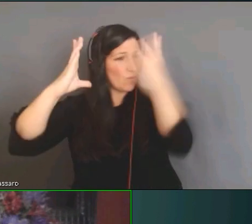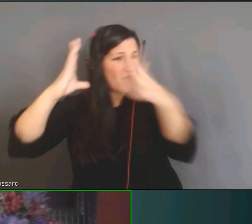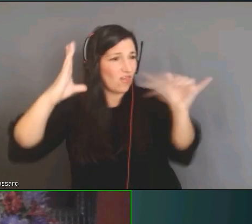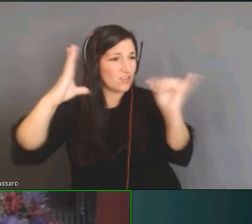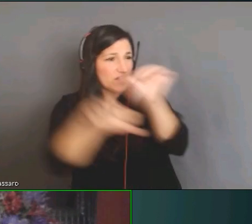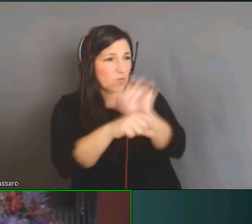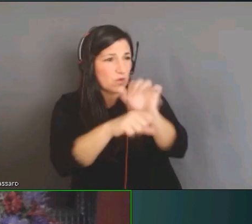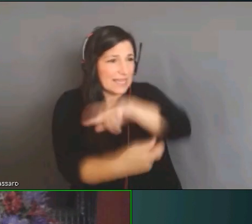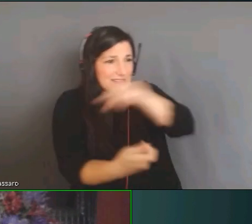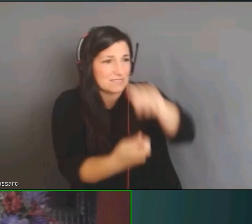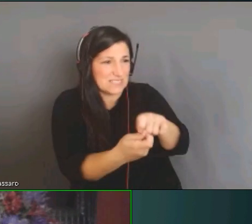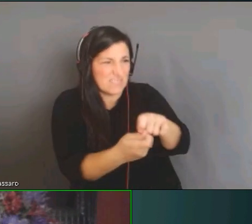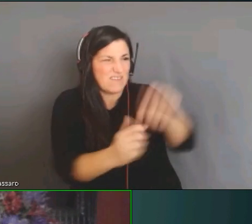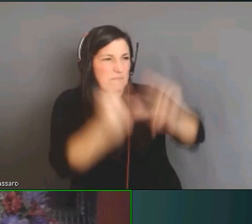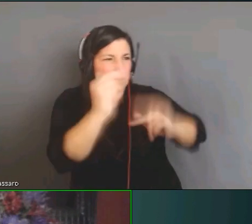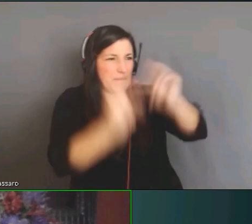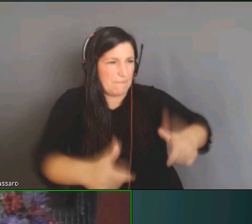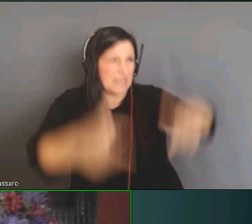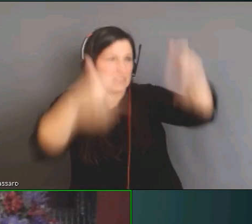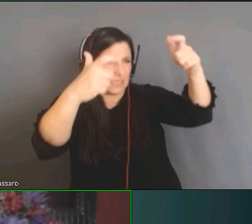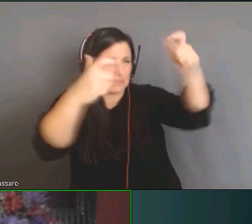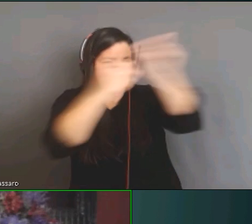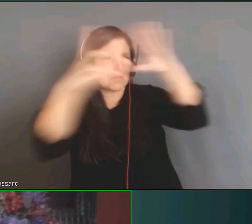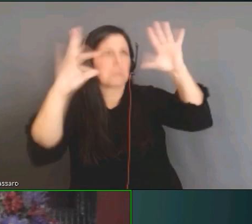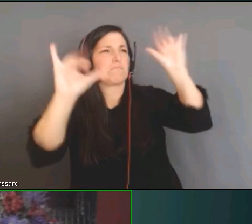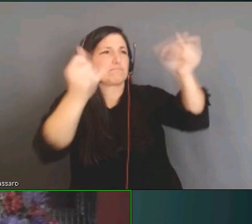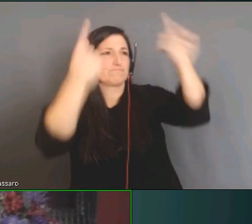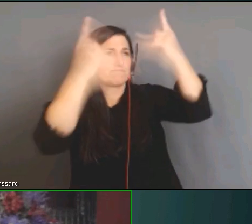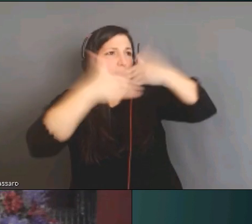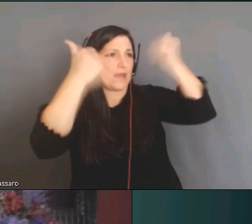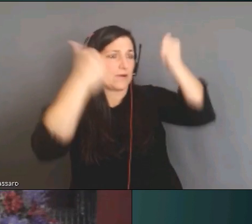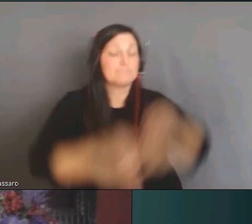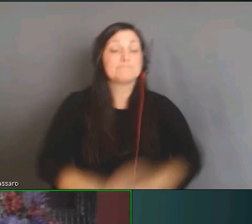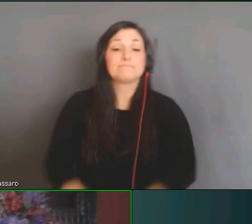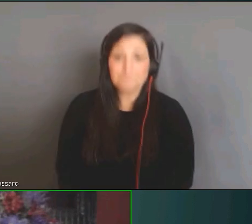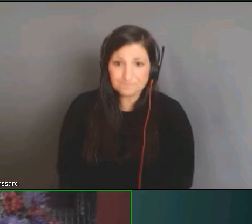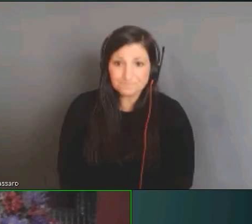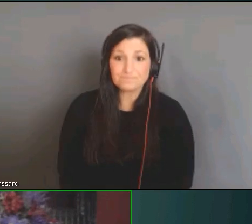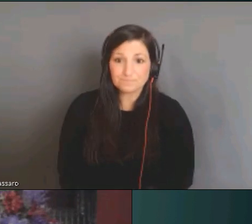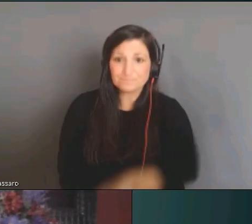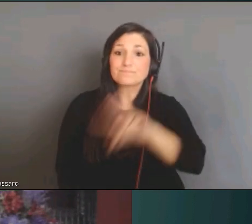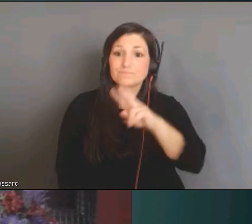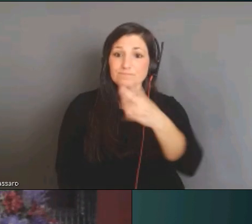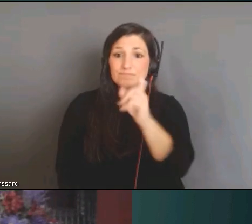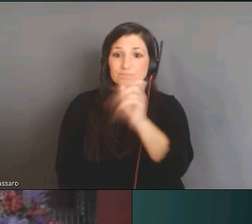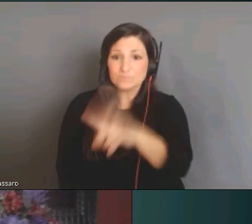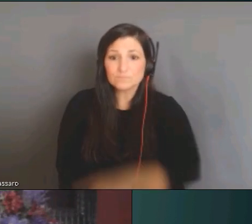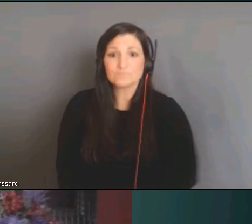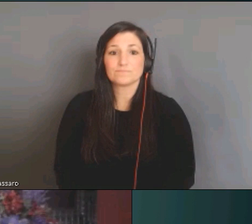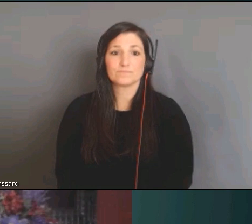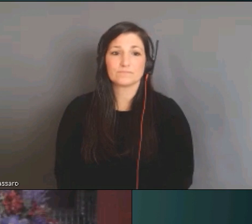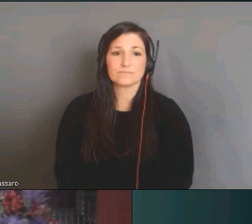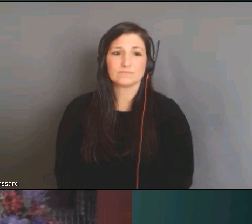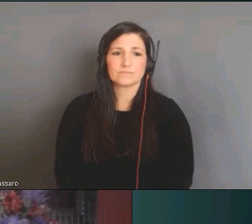insight. Um, Okay, so we have another question. That question is, what are the